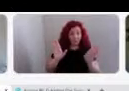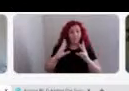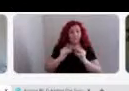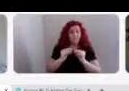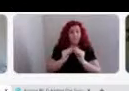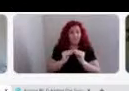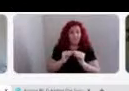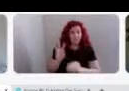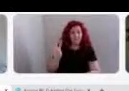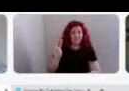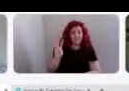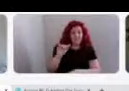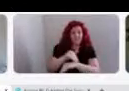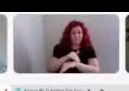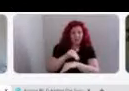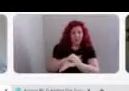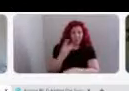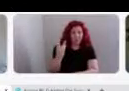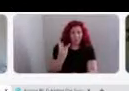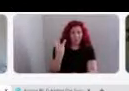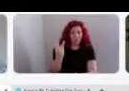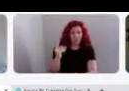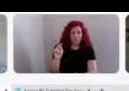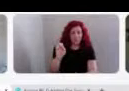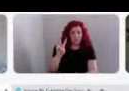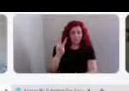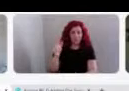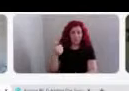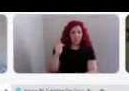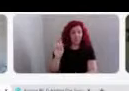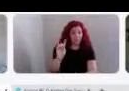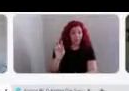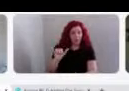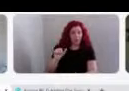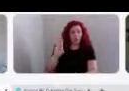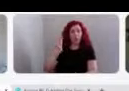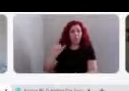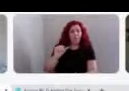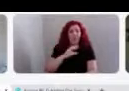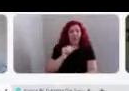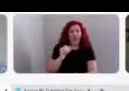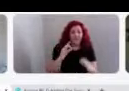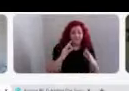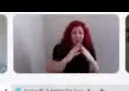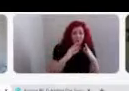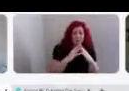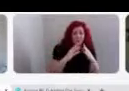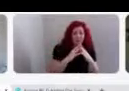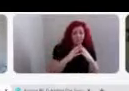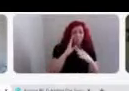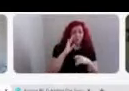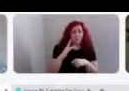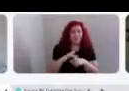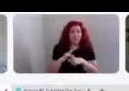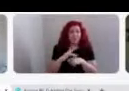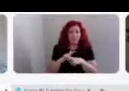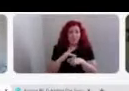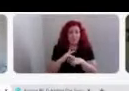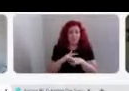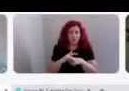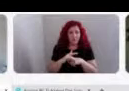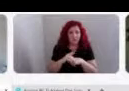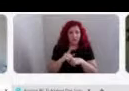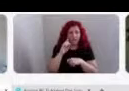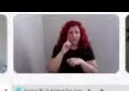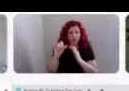at 6 00 p.m on wednesday november 10th in yuma and in flagstaff that will be available uh on i believe